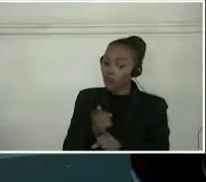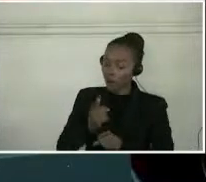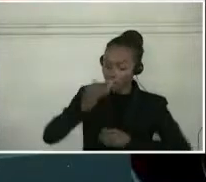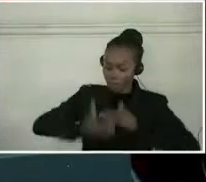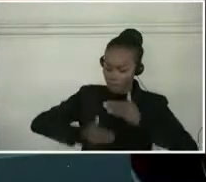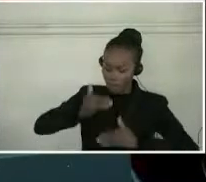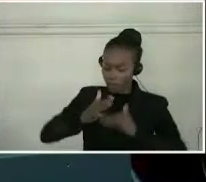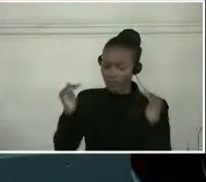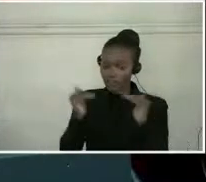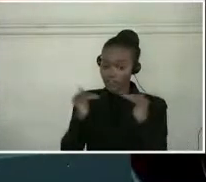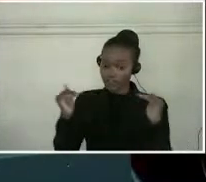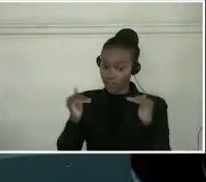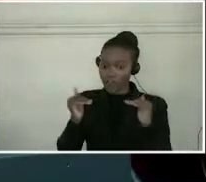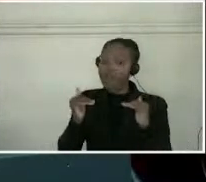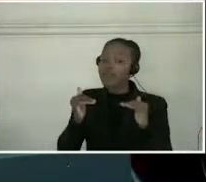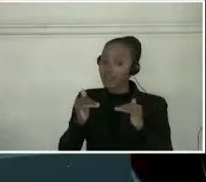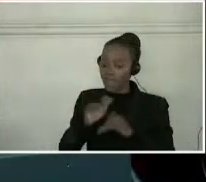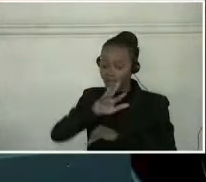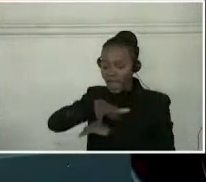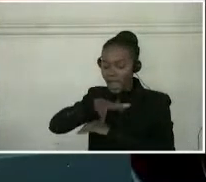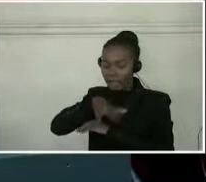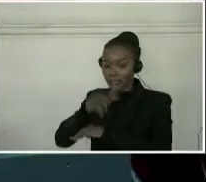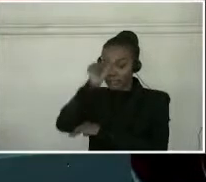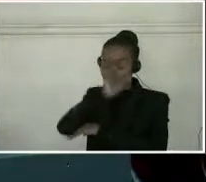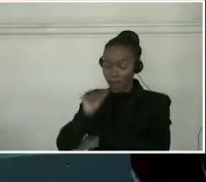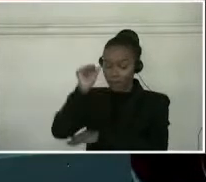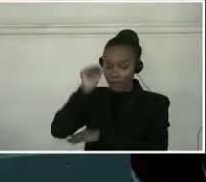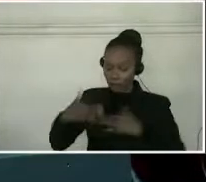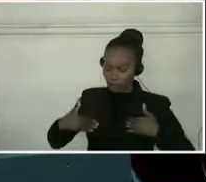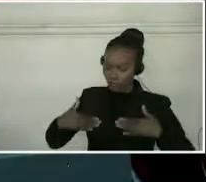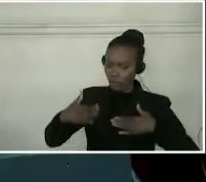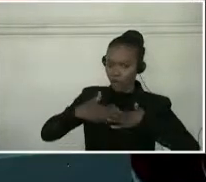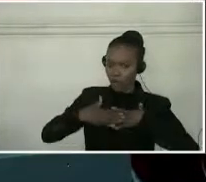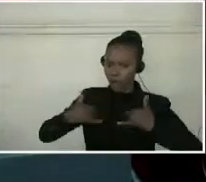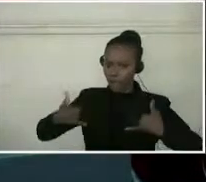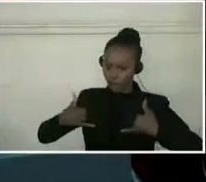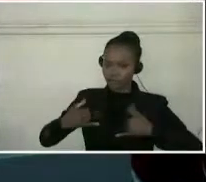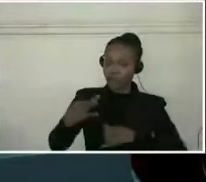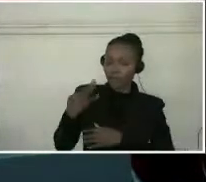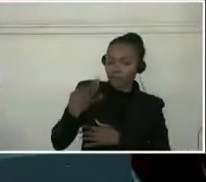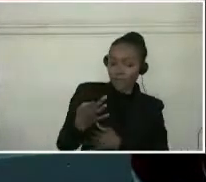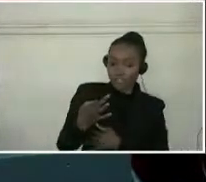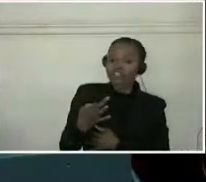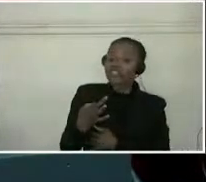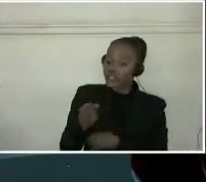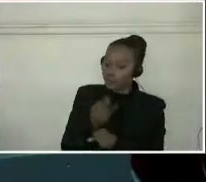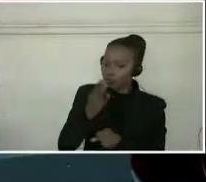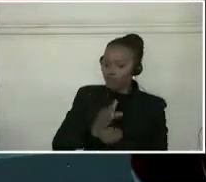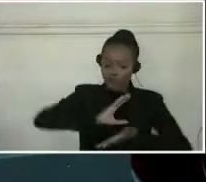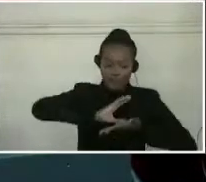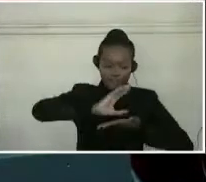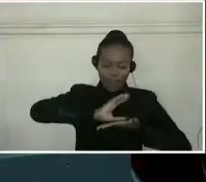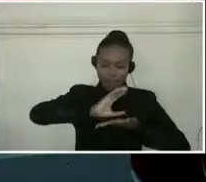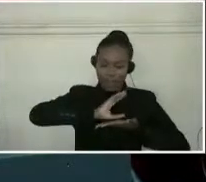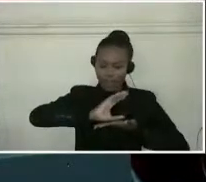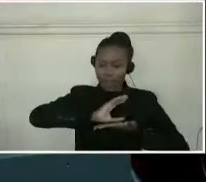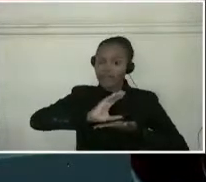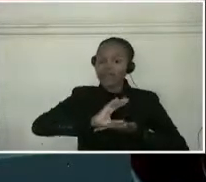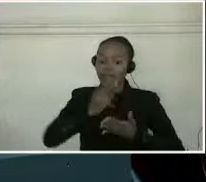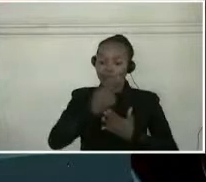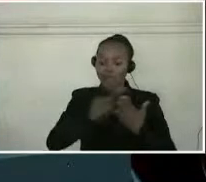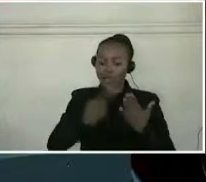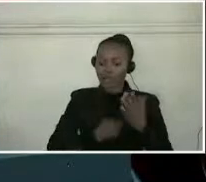april we open an online application process for the granting aid funding for the arts culture and